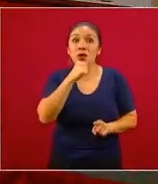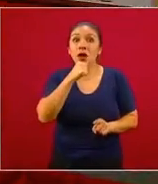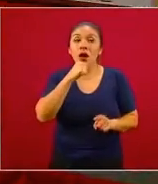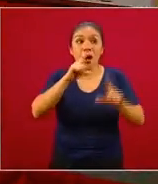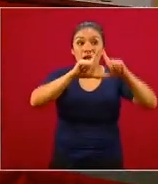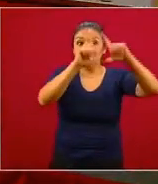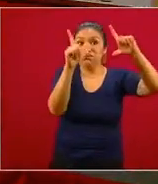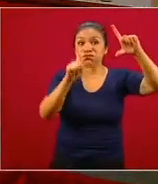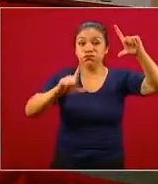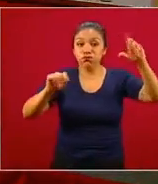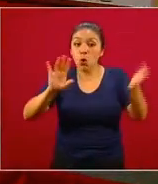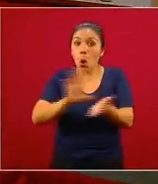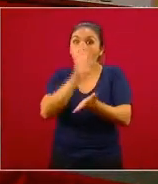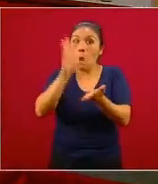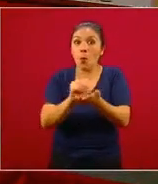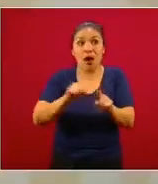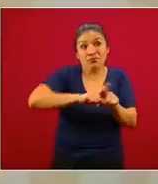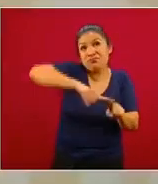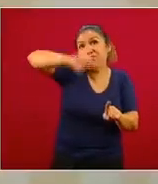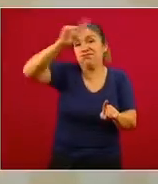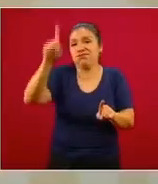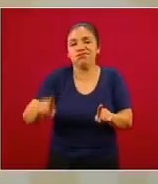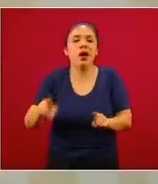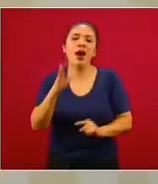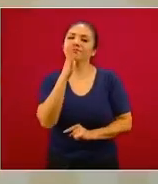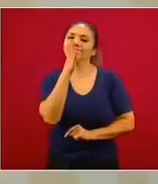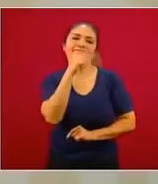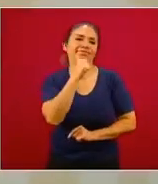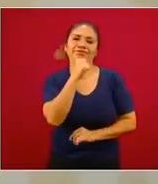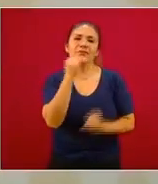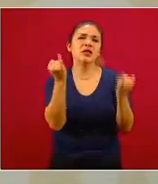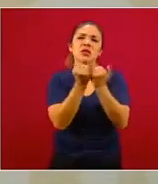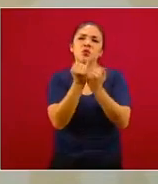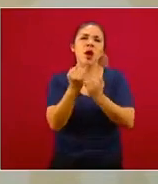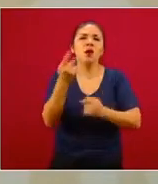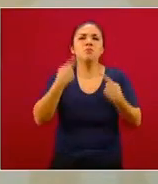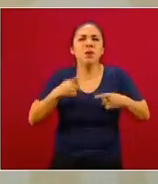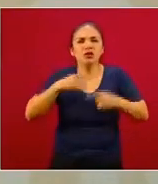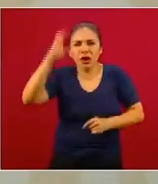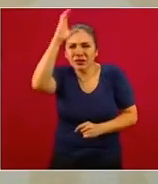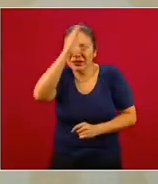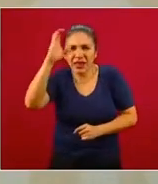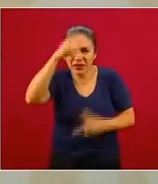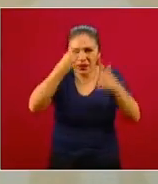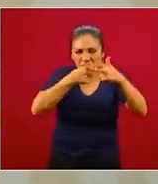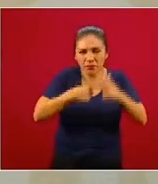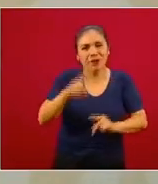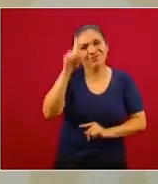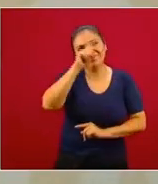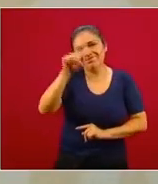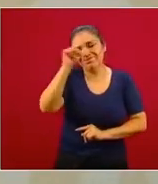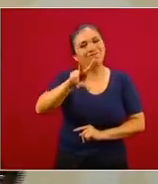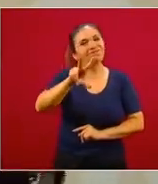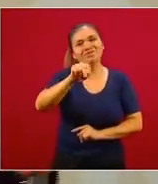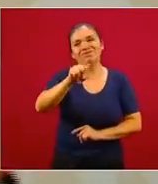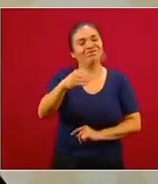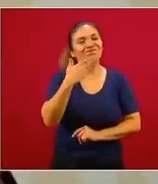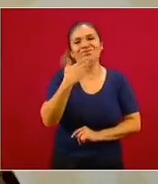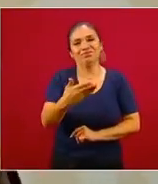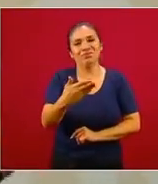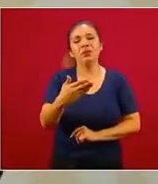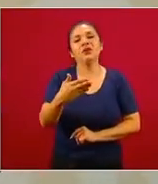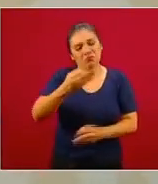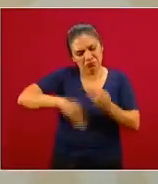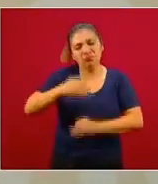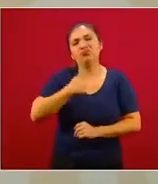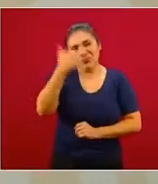scale. no That's presentamos why we curvas don't nacionales. present Los national propios curves, because matemáticos y mathematicians nos themselves, they recomendaron recommended, como as epidemiólogos, lo